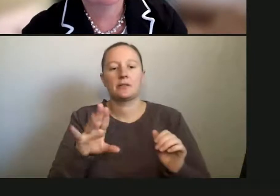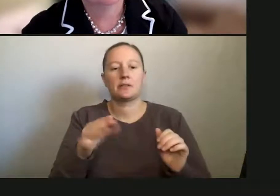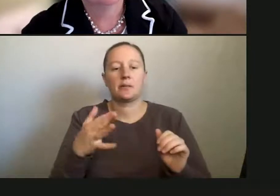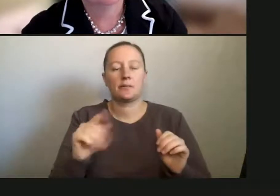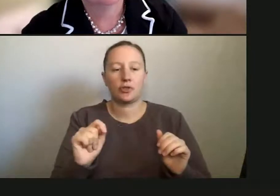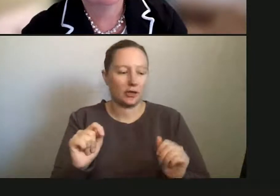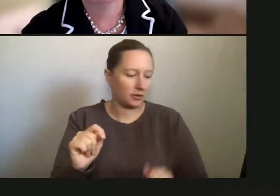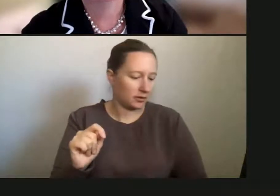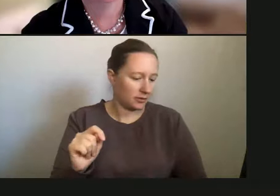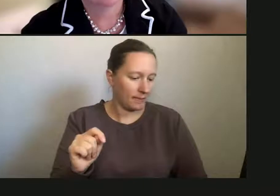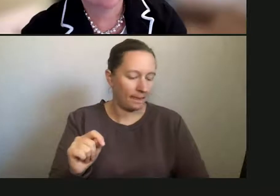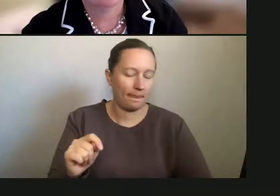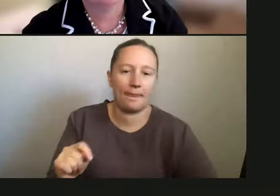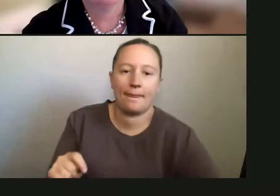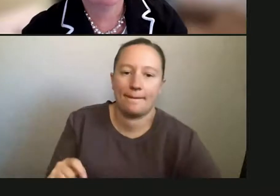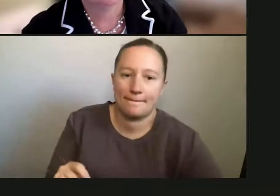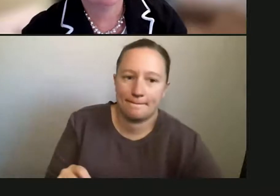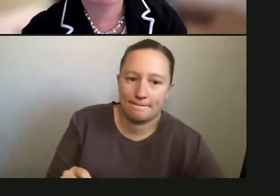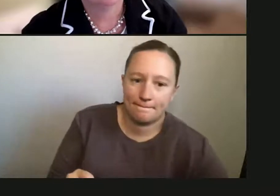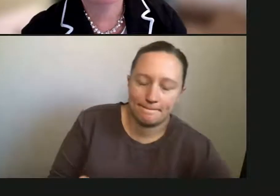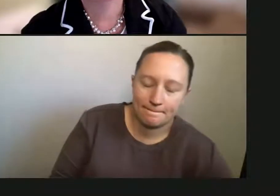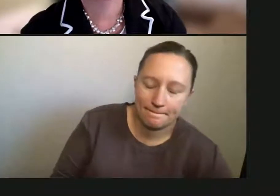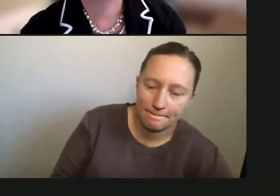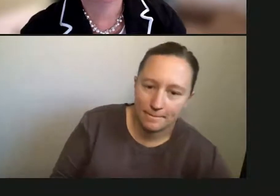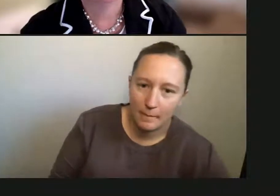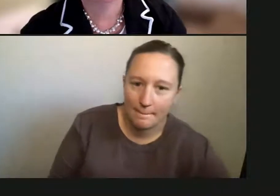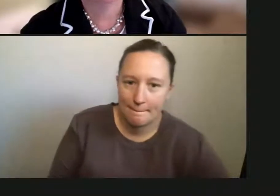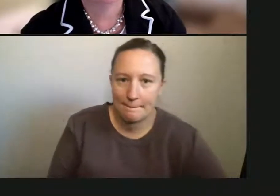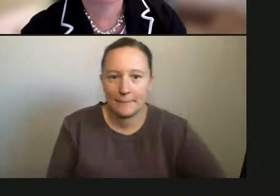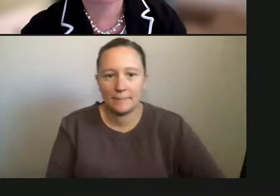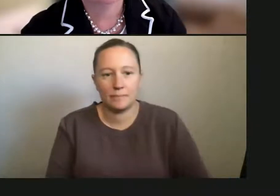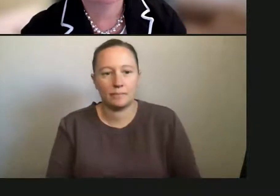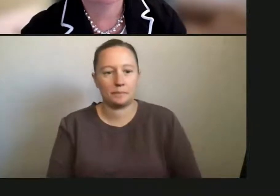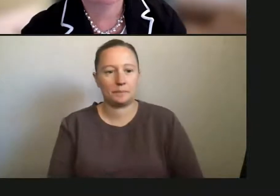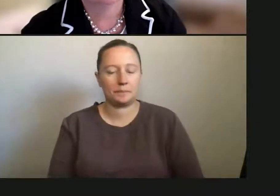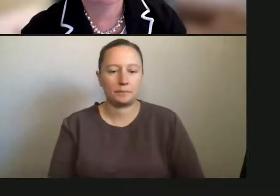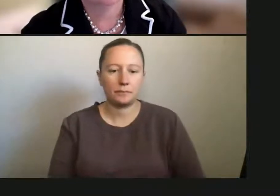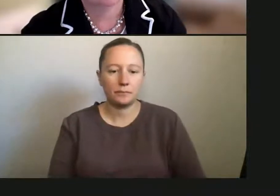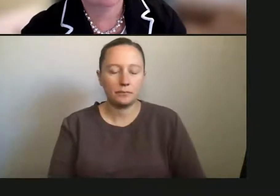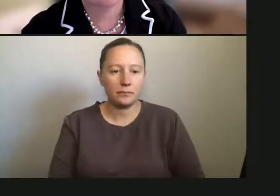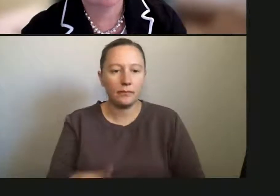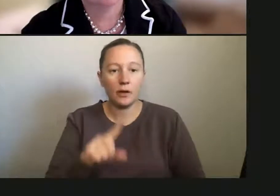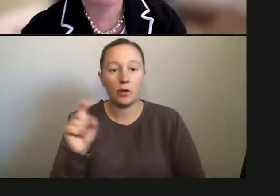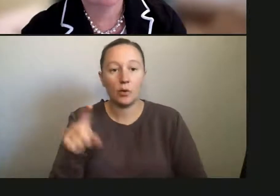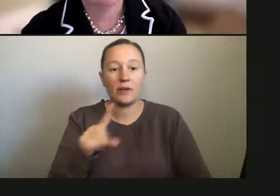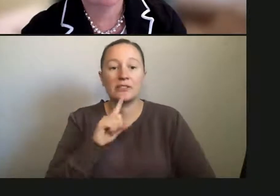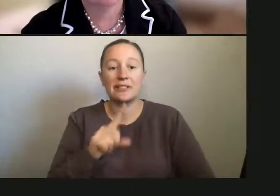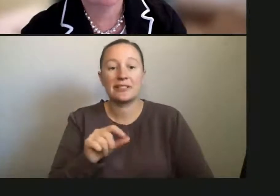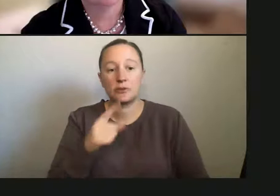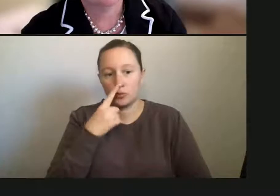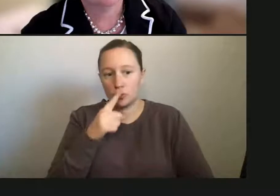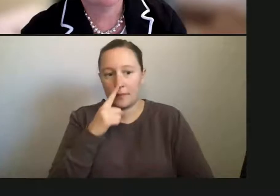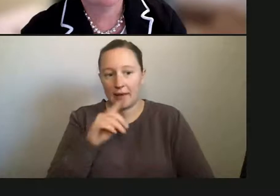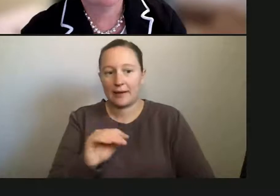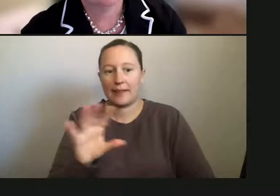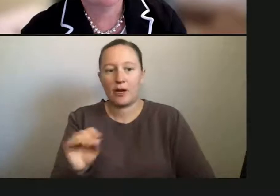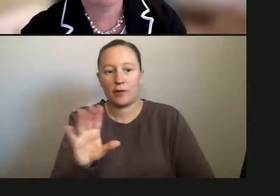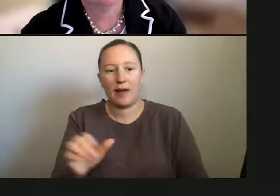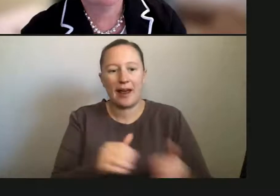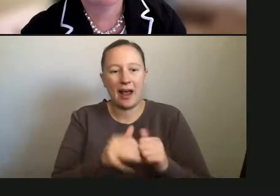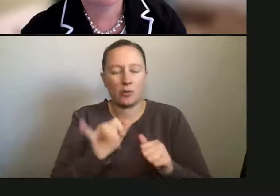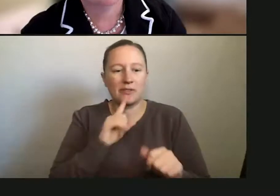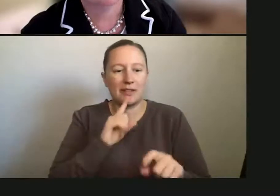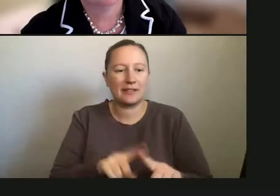may be identifiable, and references the common rule. And the question is, can you clarify how is that